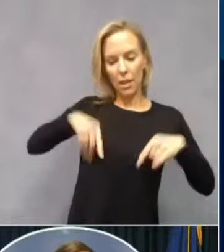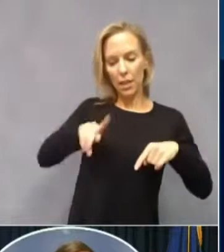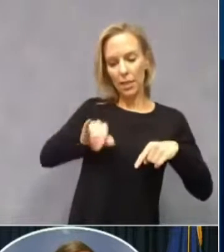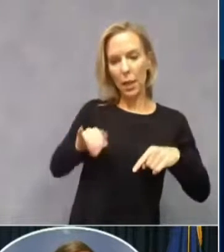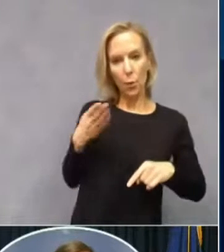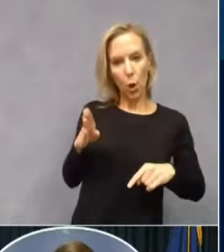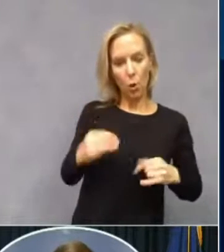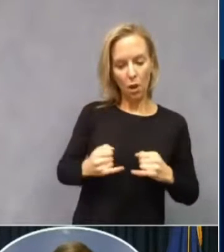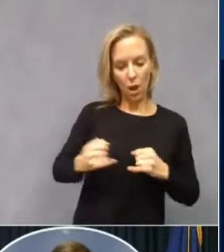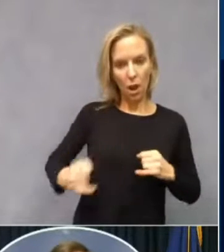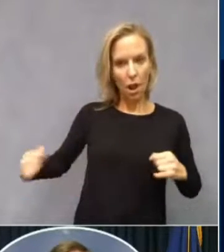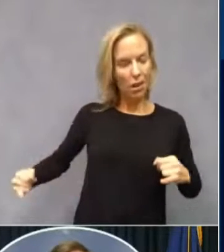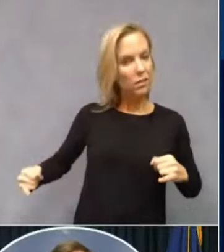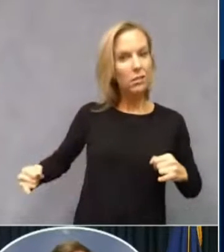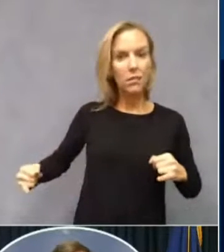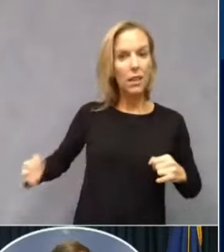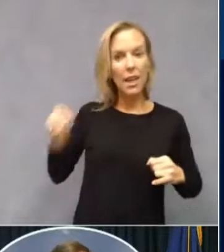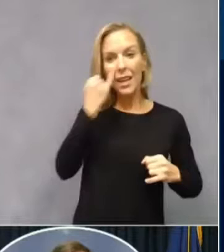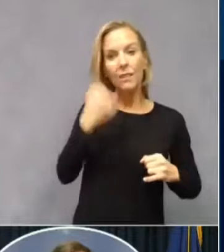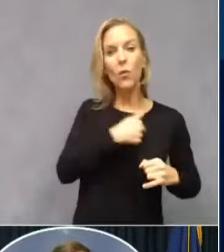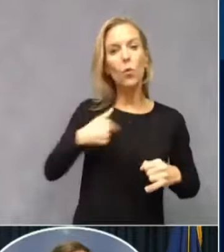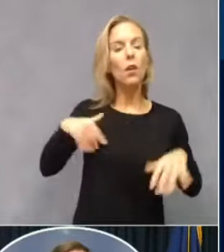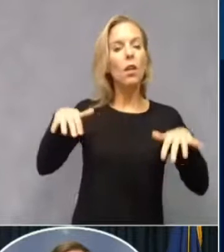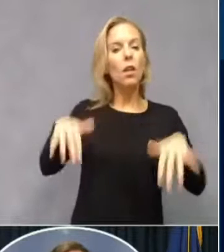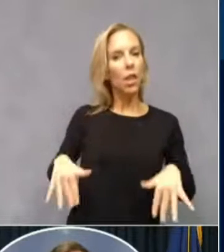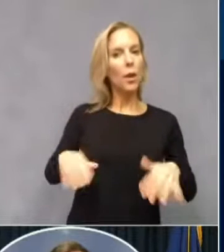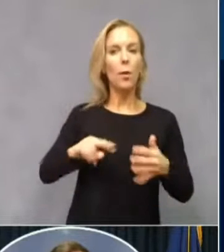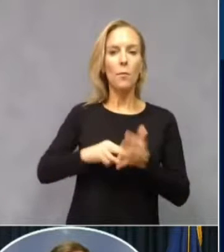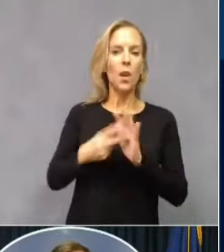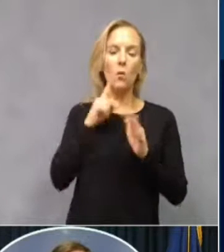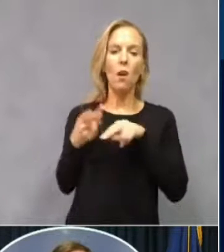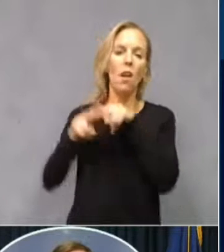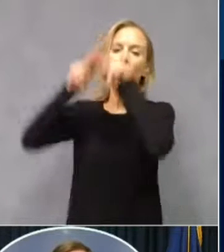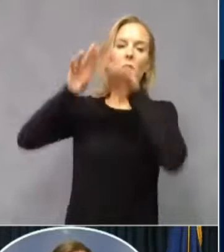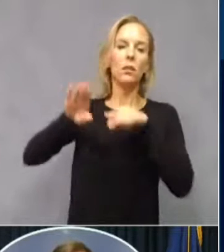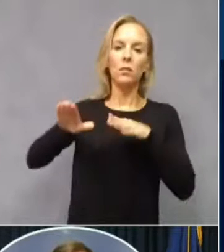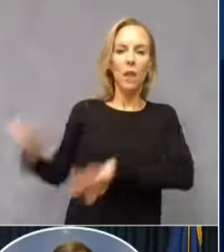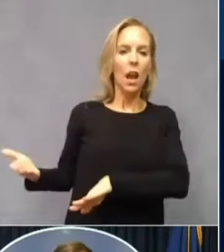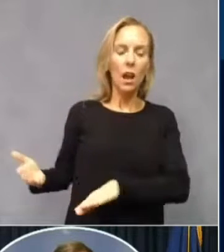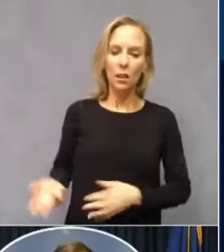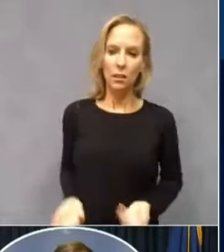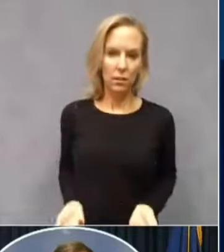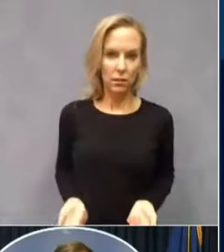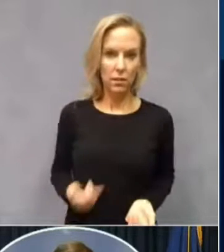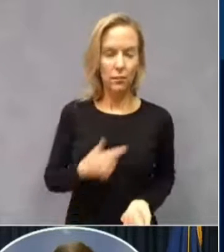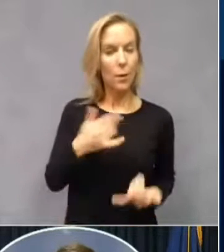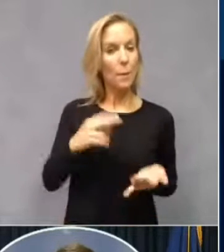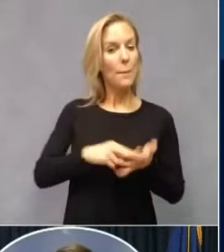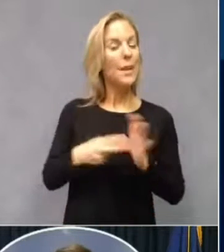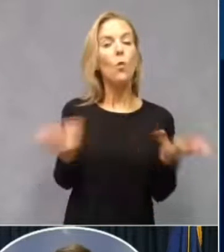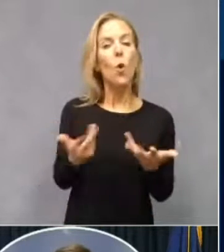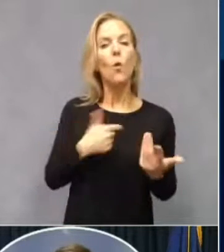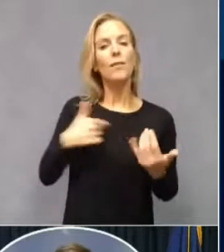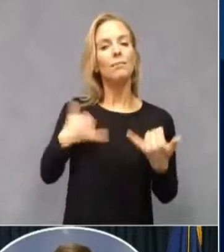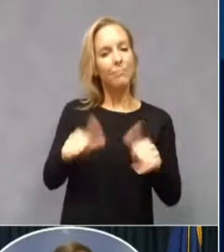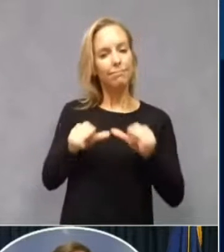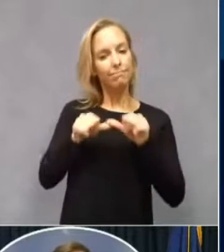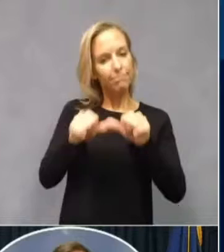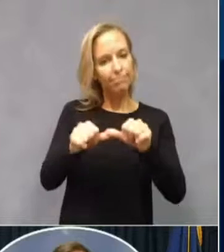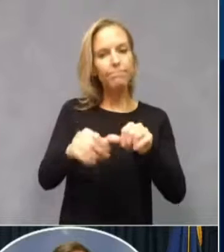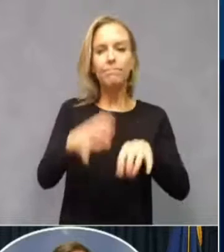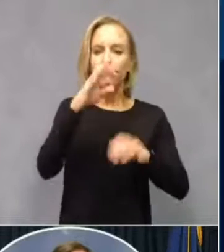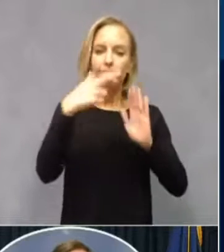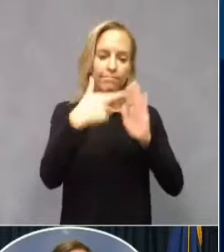thousands of Kentucky deaths that right now, as long as we can stay the course, as long as we